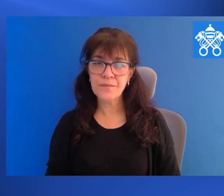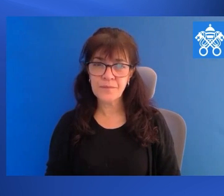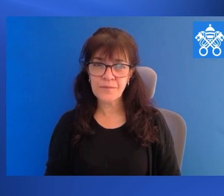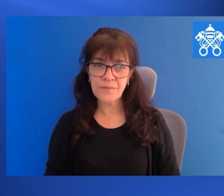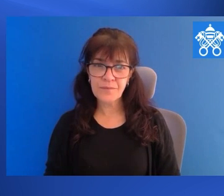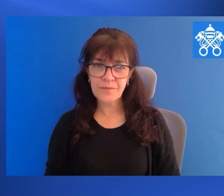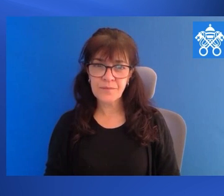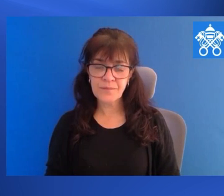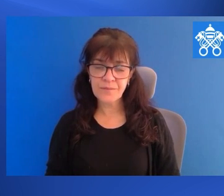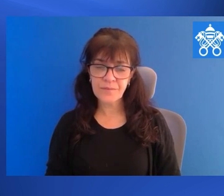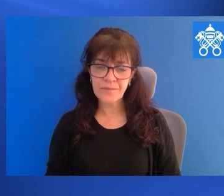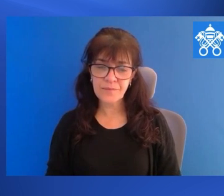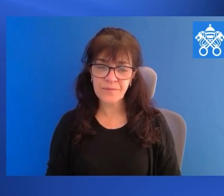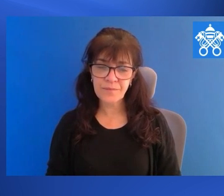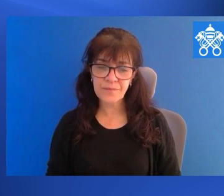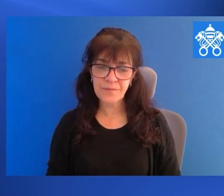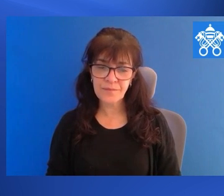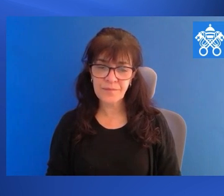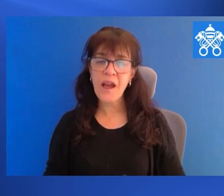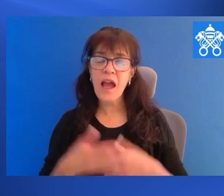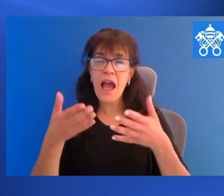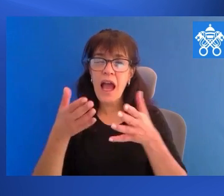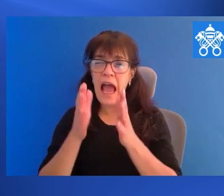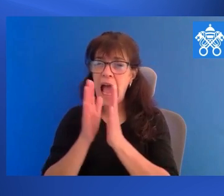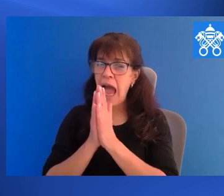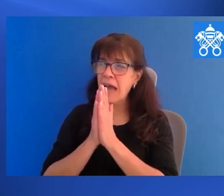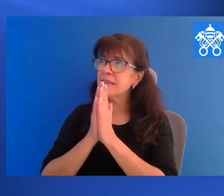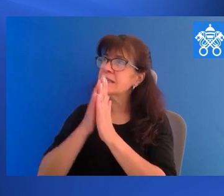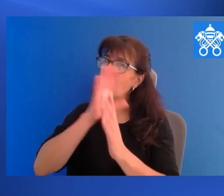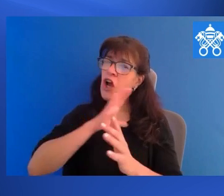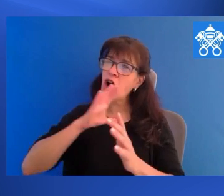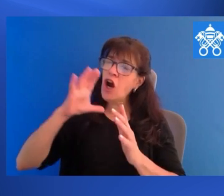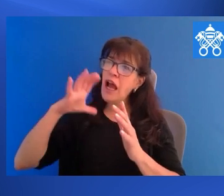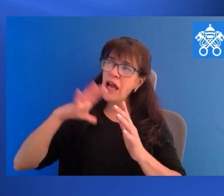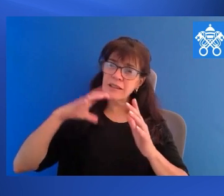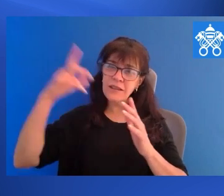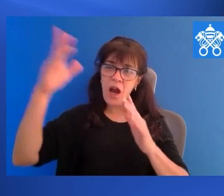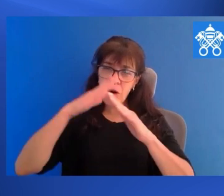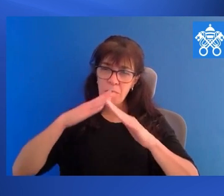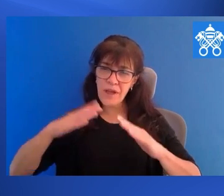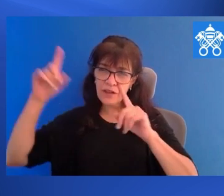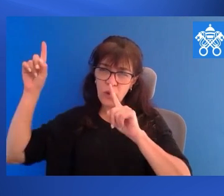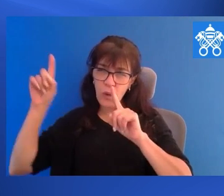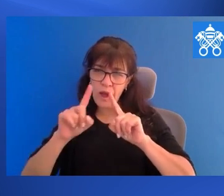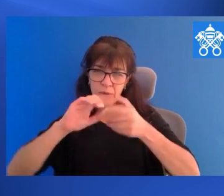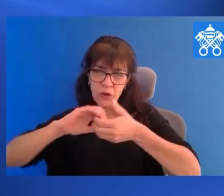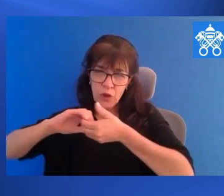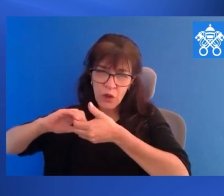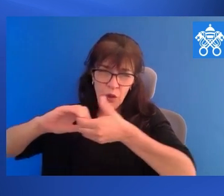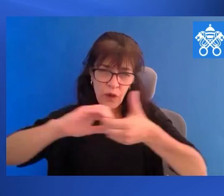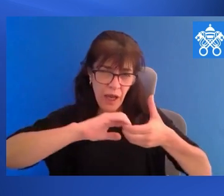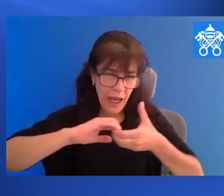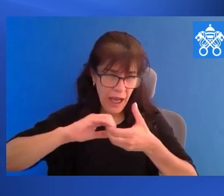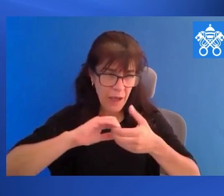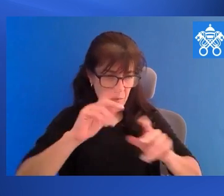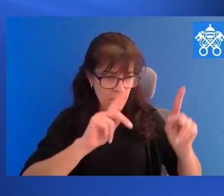Invochiamo il Cristo, nostra pace, che è venuto. Let us invoke Christ, our peace, who came to unite in one soul people,